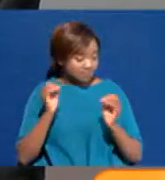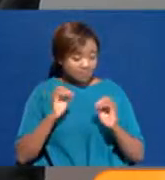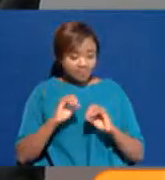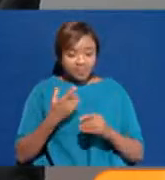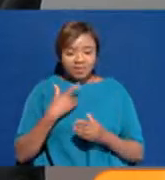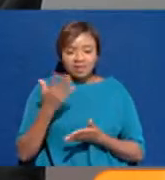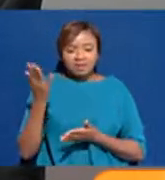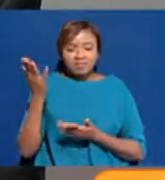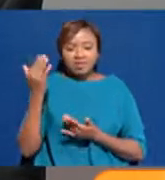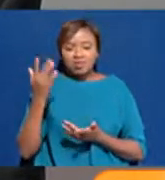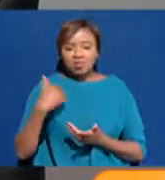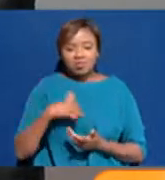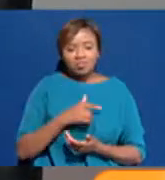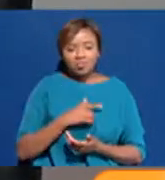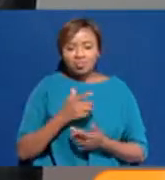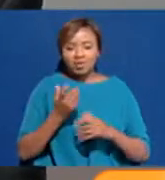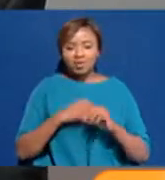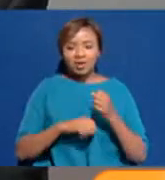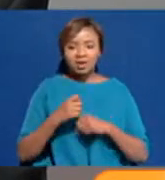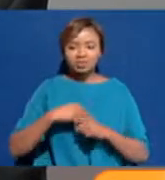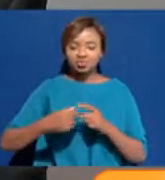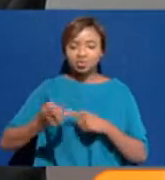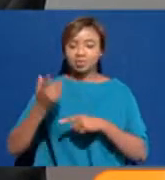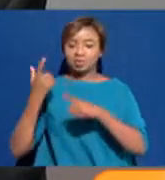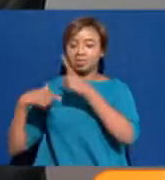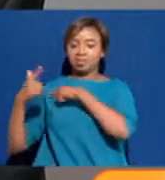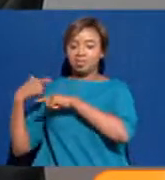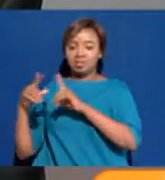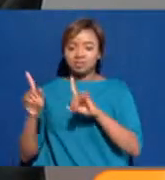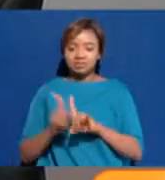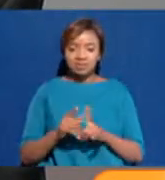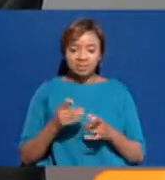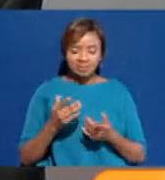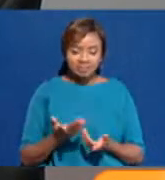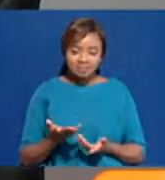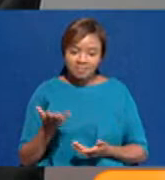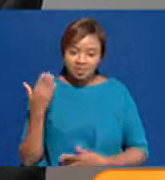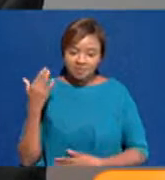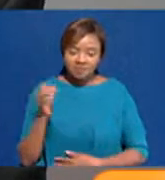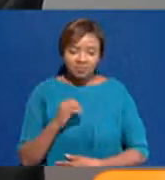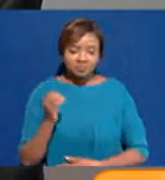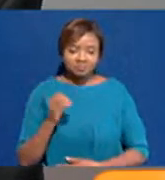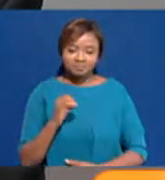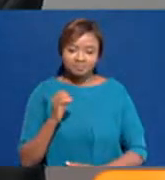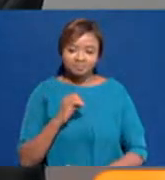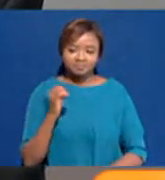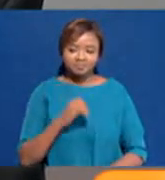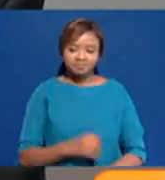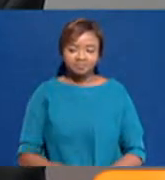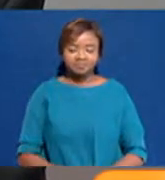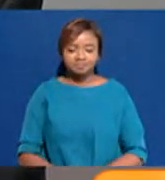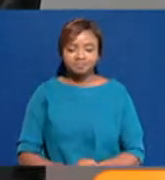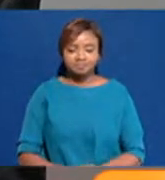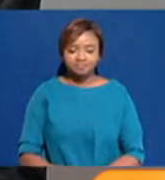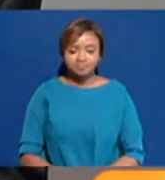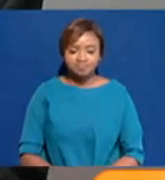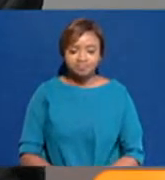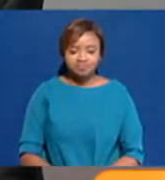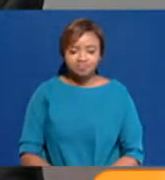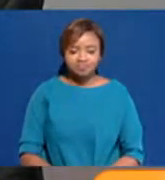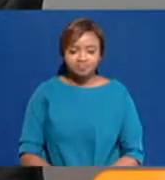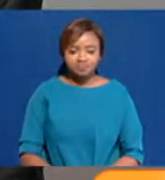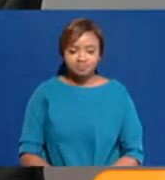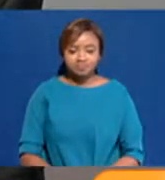go the path of exploitation, which is what we see in those communities that are certainly now bleeding so badly in